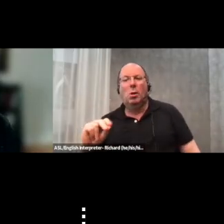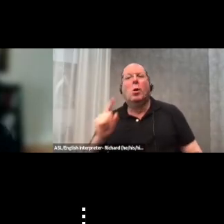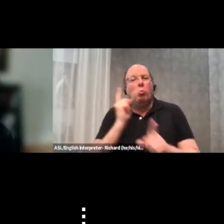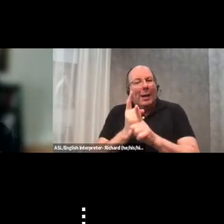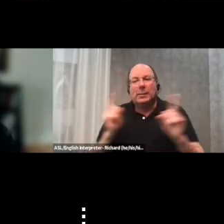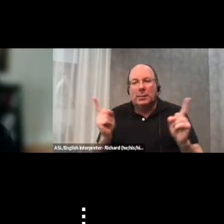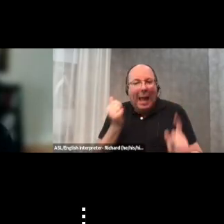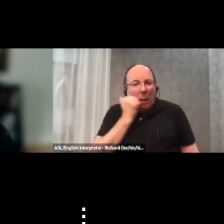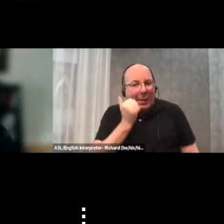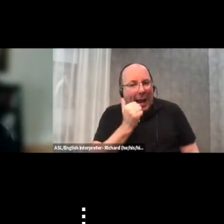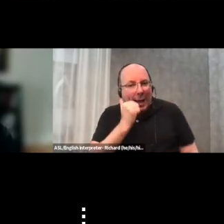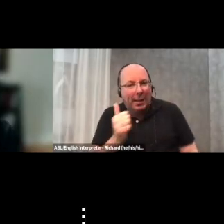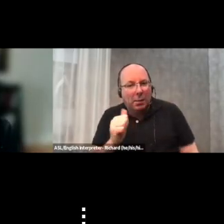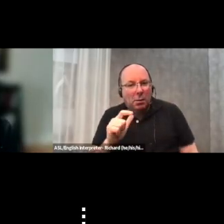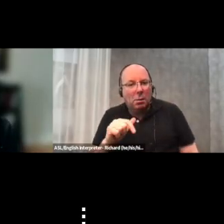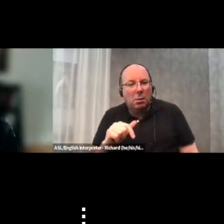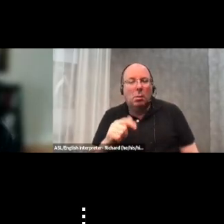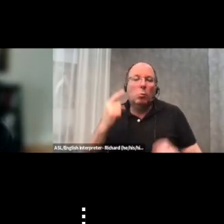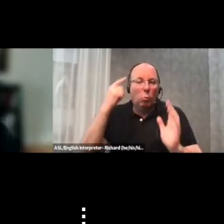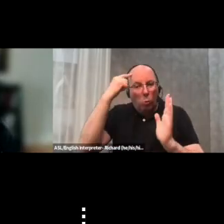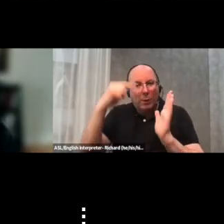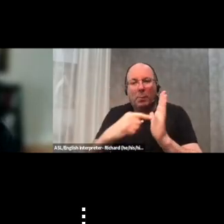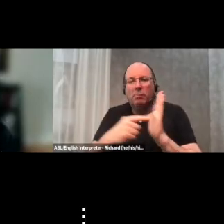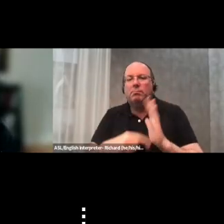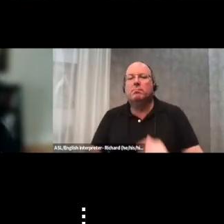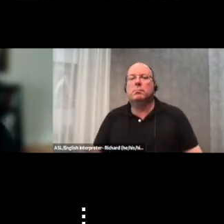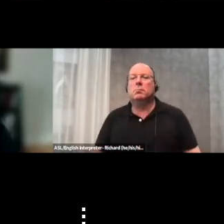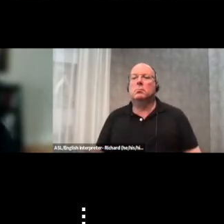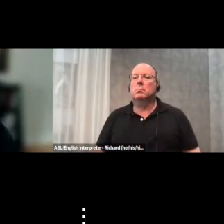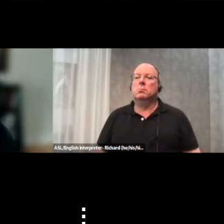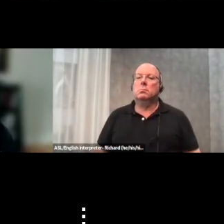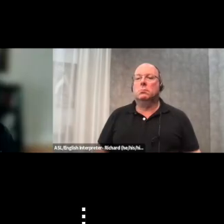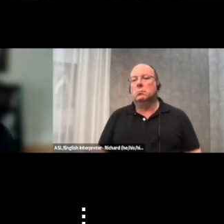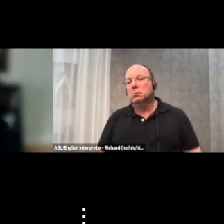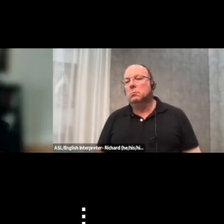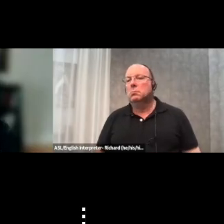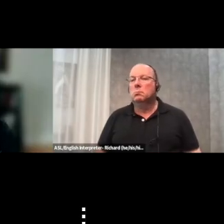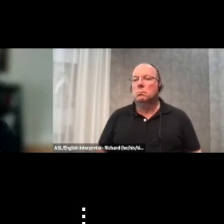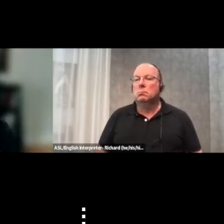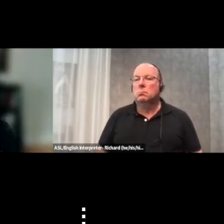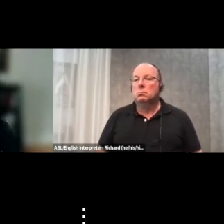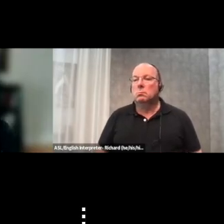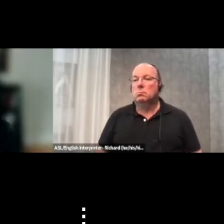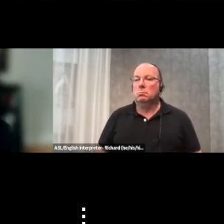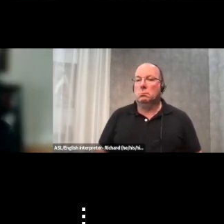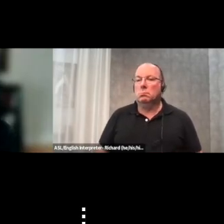It's just an everyday thing. So for example, like you may have boundaries with Like, do your friends have to ask you before they